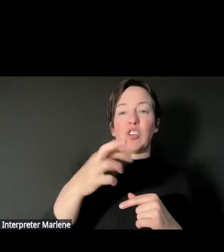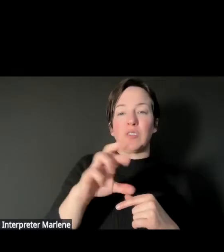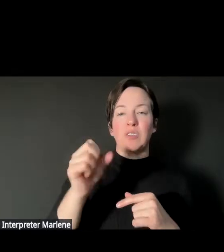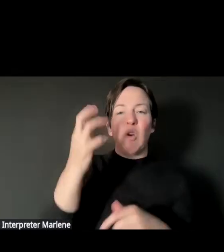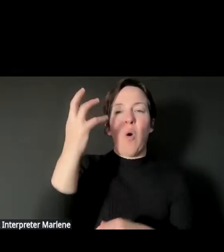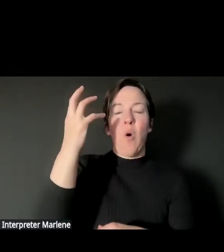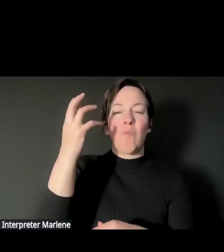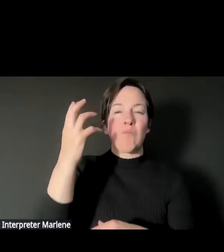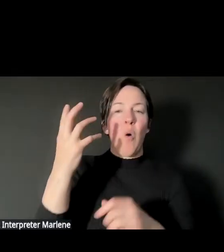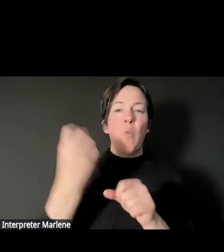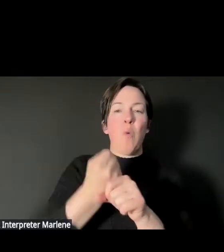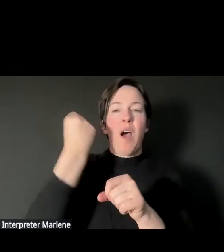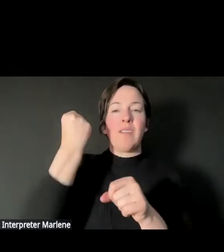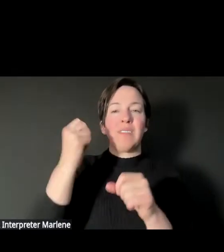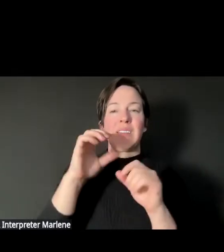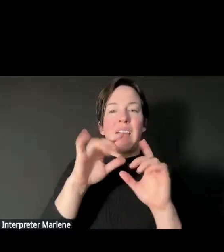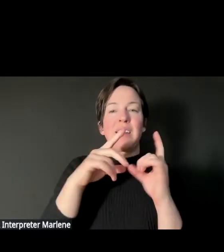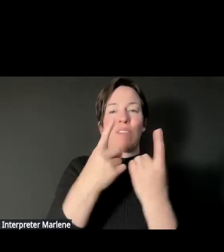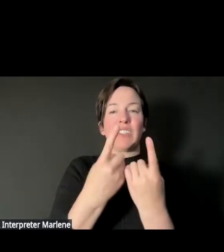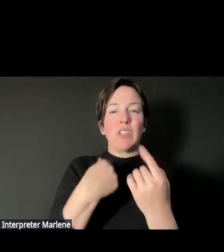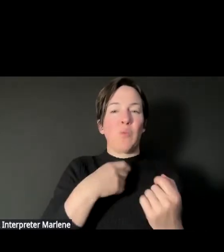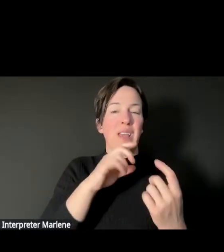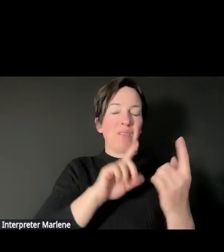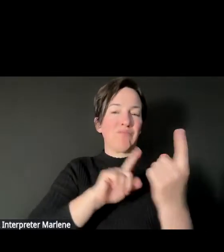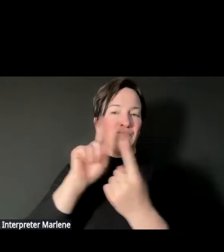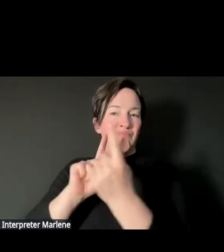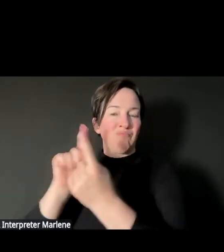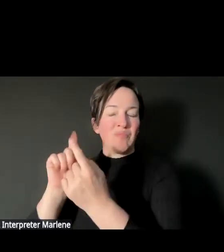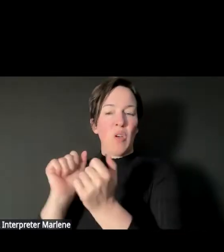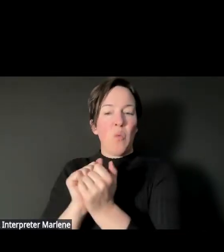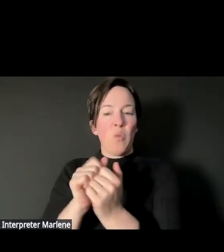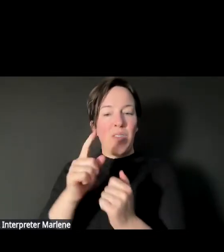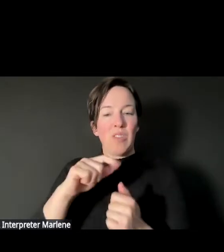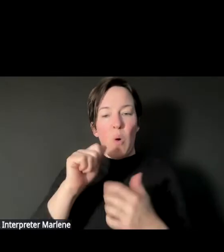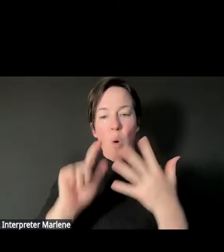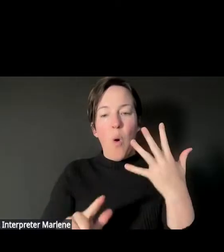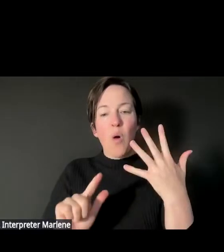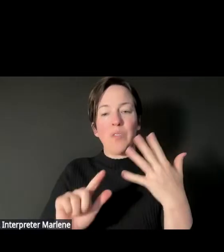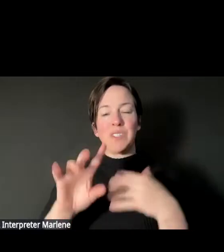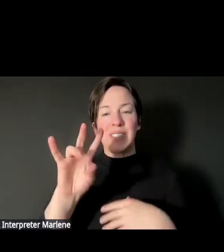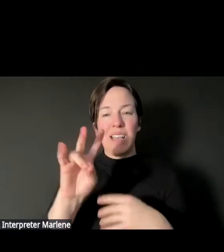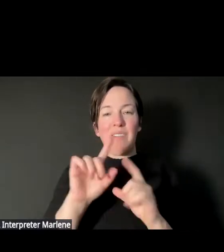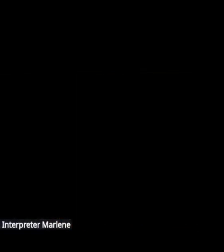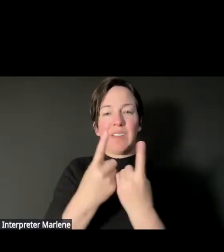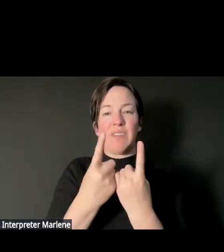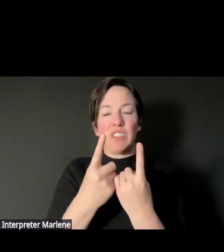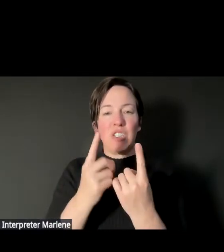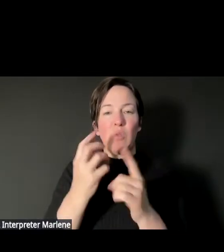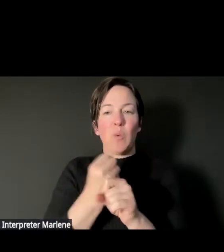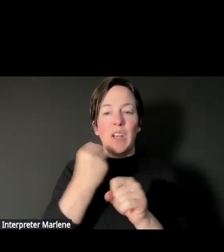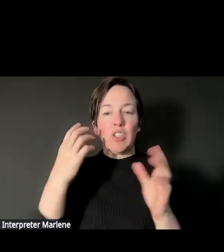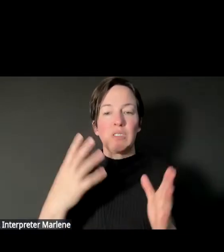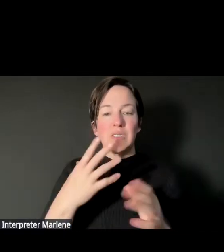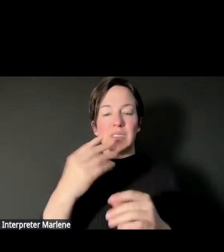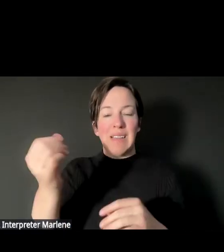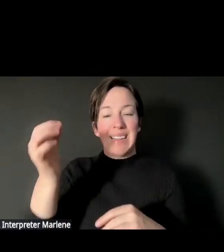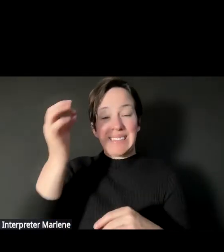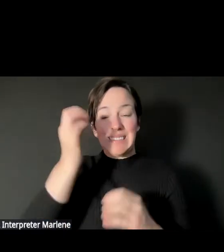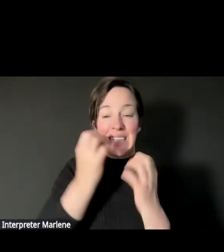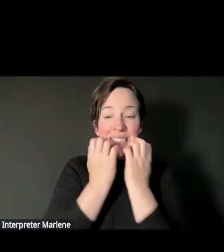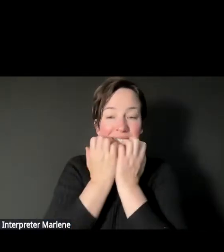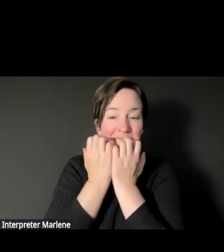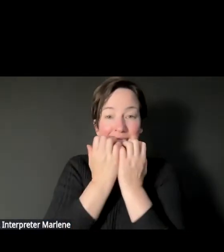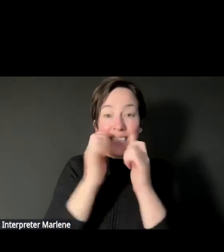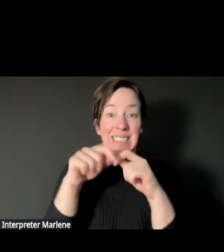We then went on to the playoffs against all the other 7 division winners. And after super close matches and a nail-biting tiebreaker,